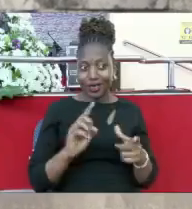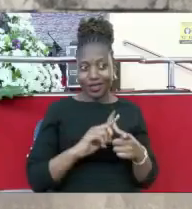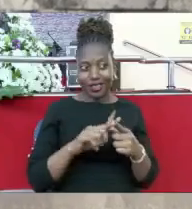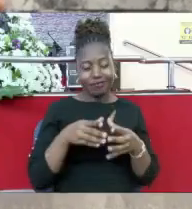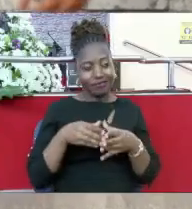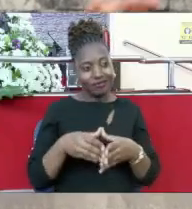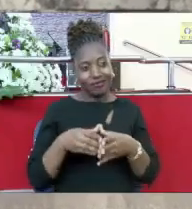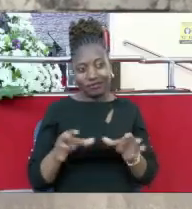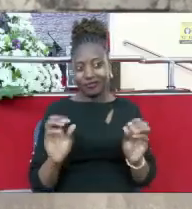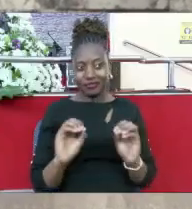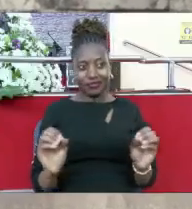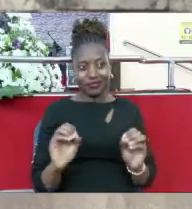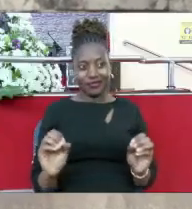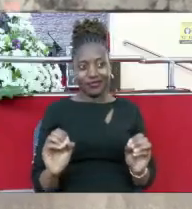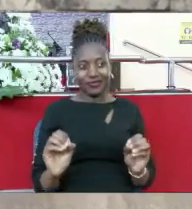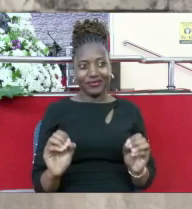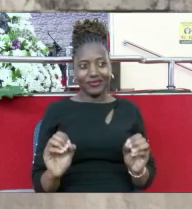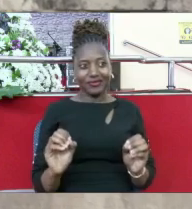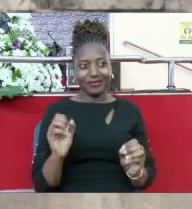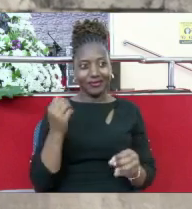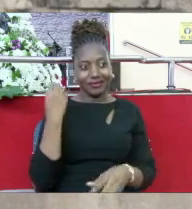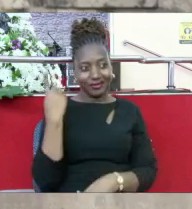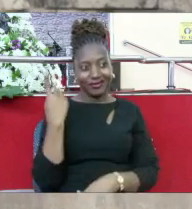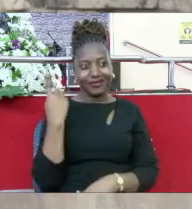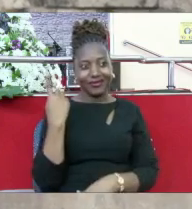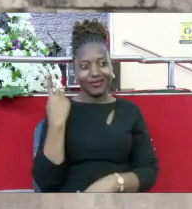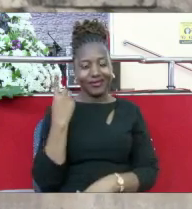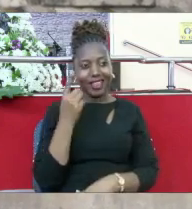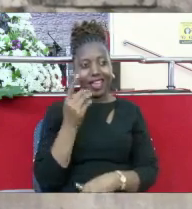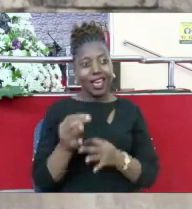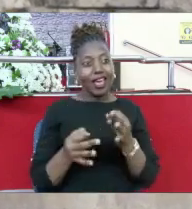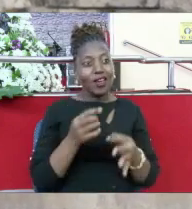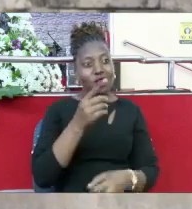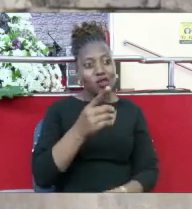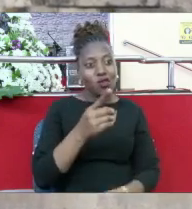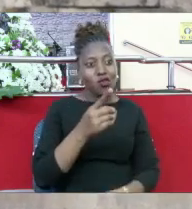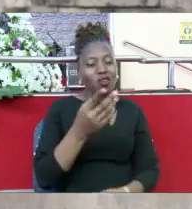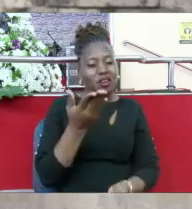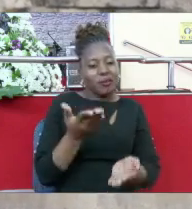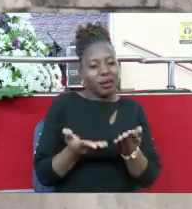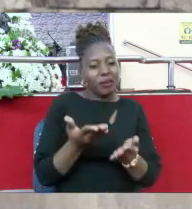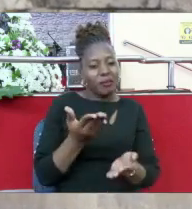are like staying together, a man and a woman, and you are not married,